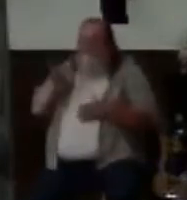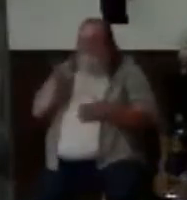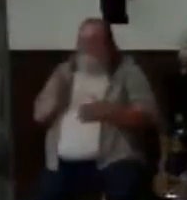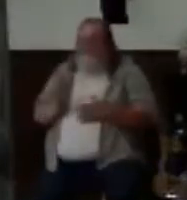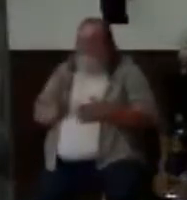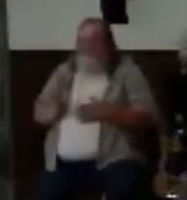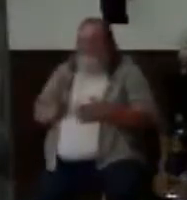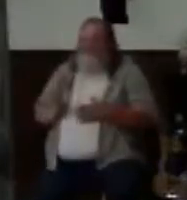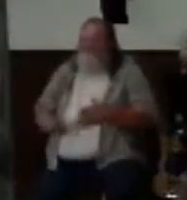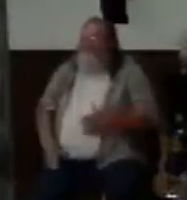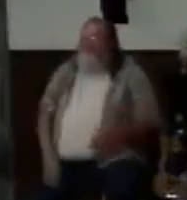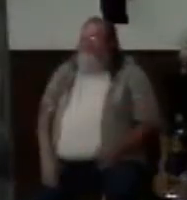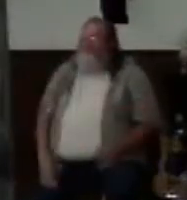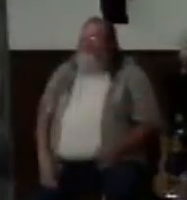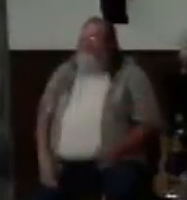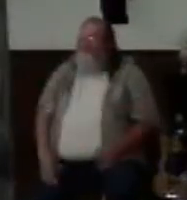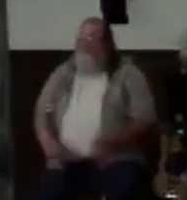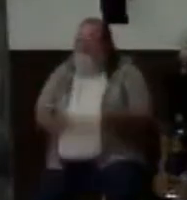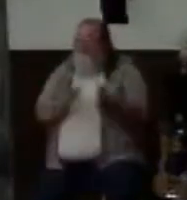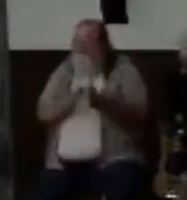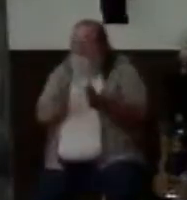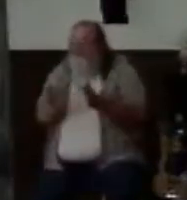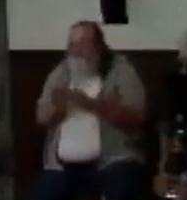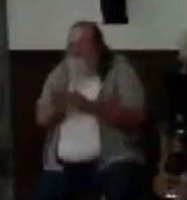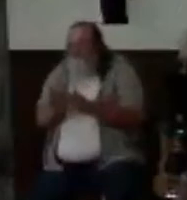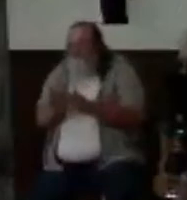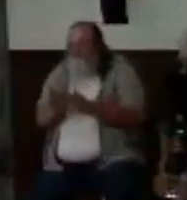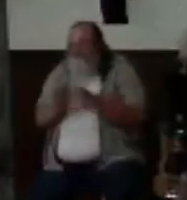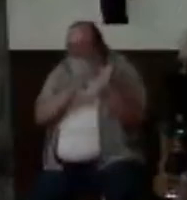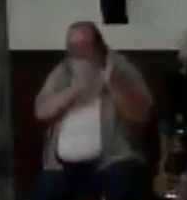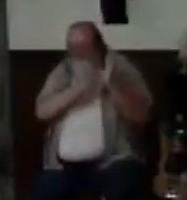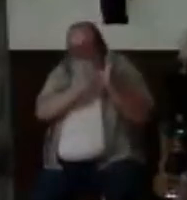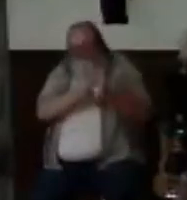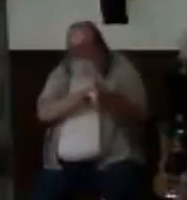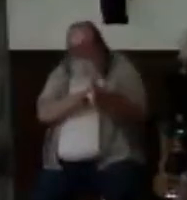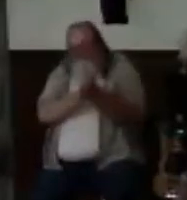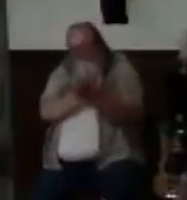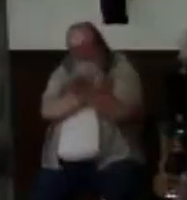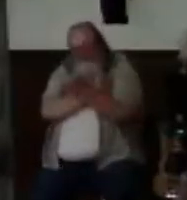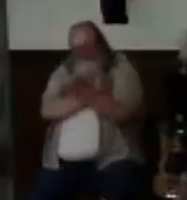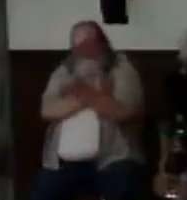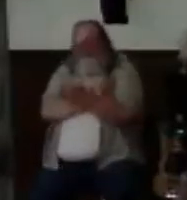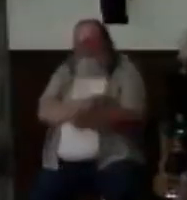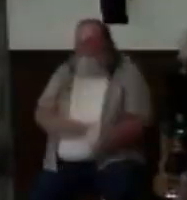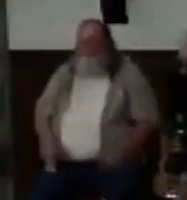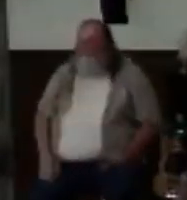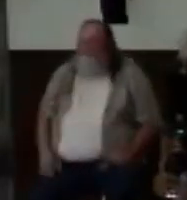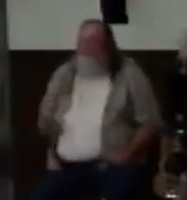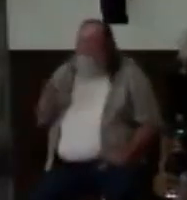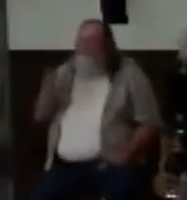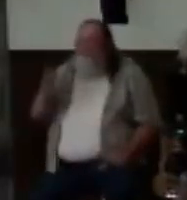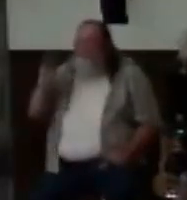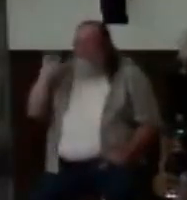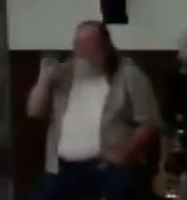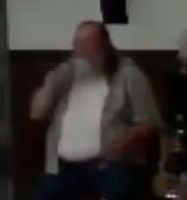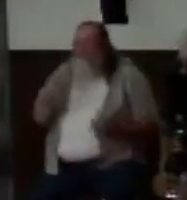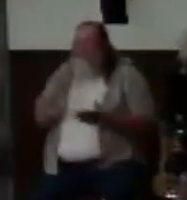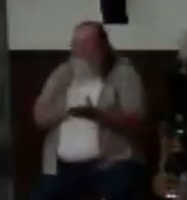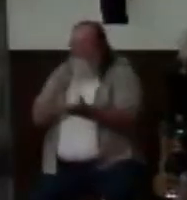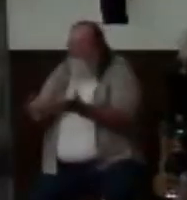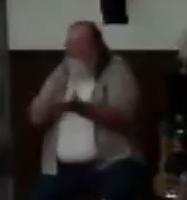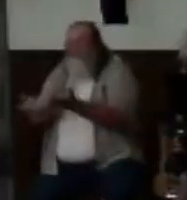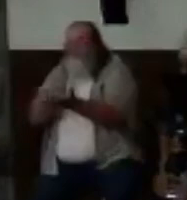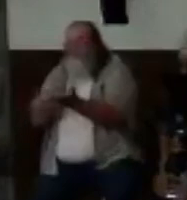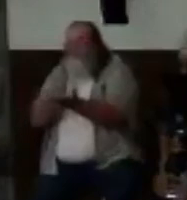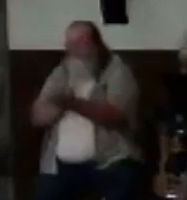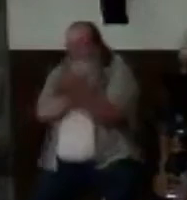suffer. Jesus, showing compassion, was offering relief right then.